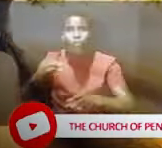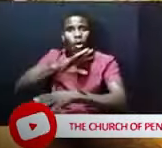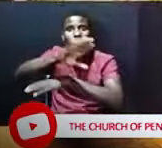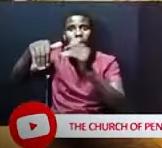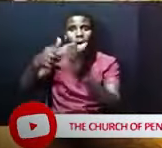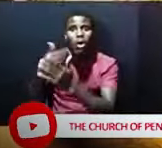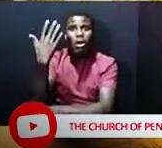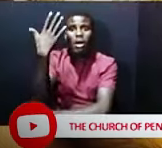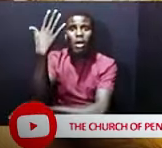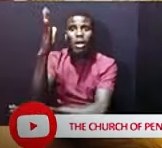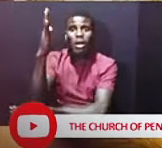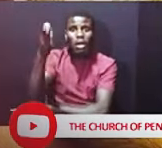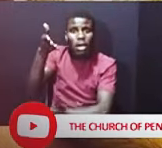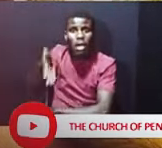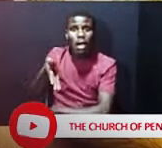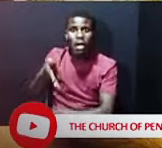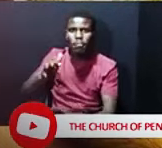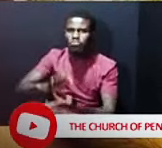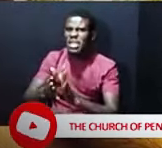Then,